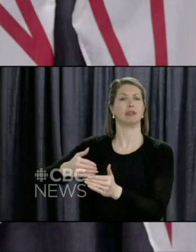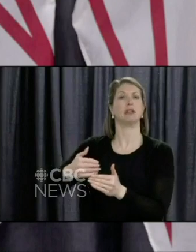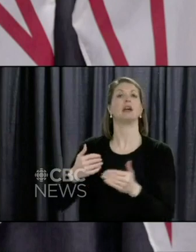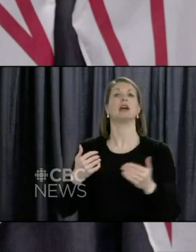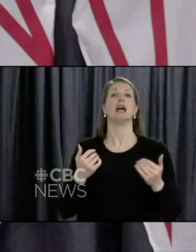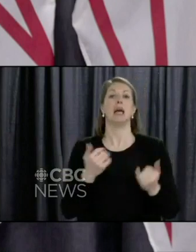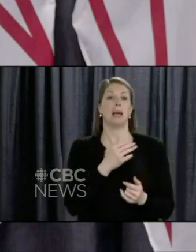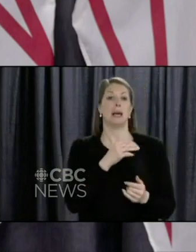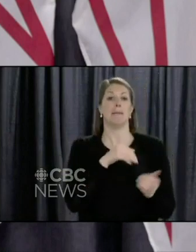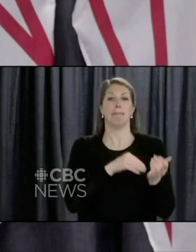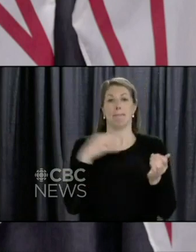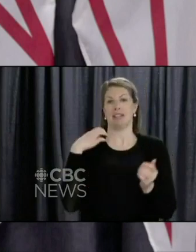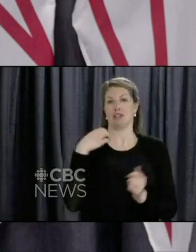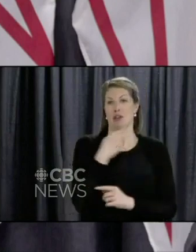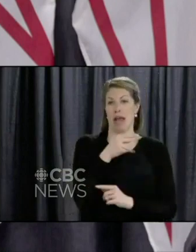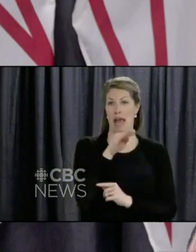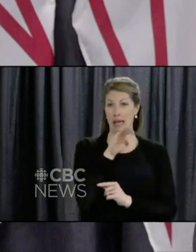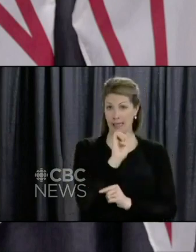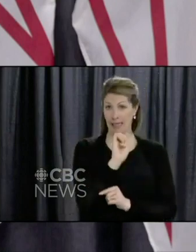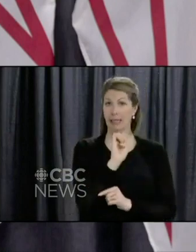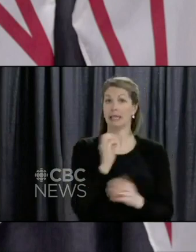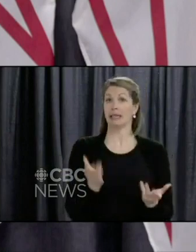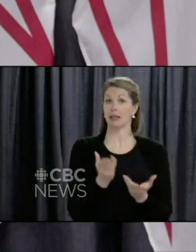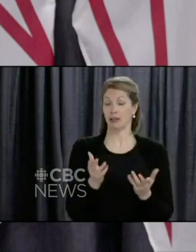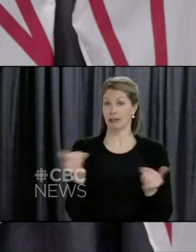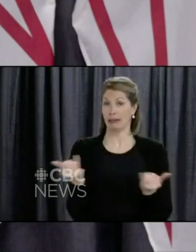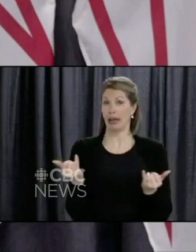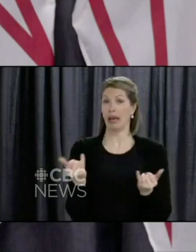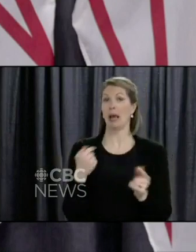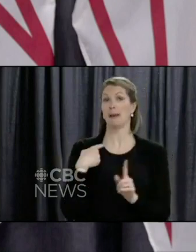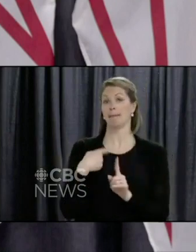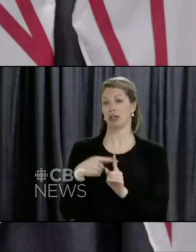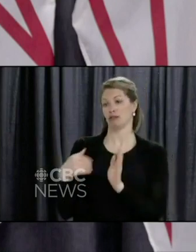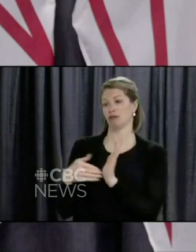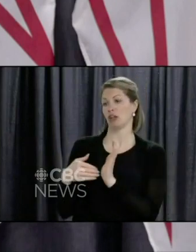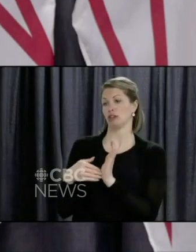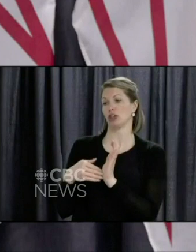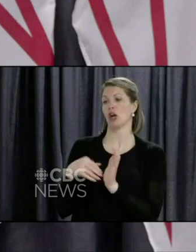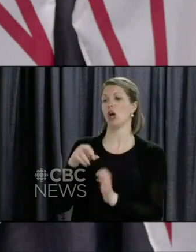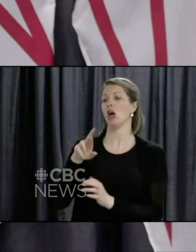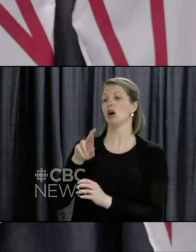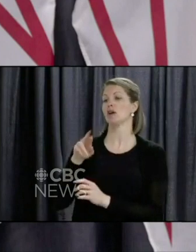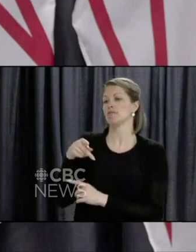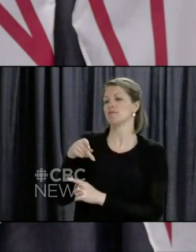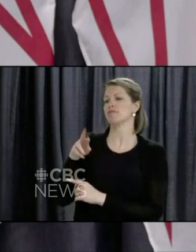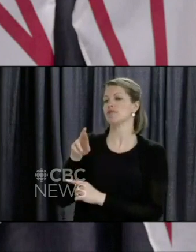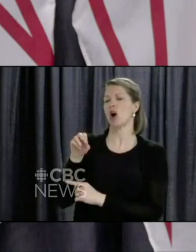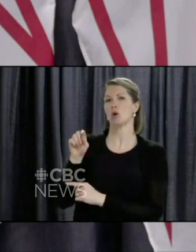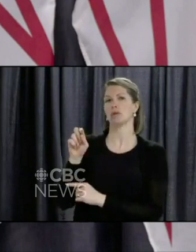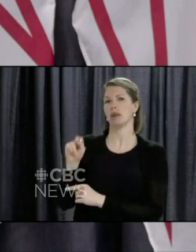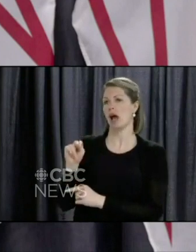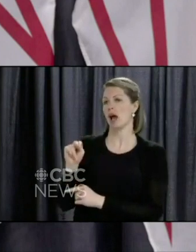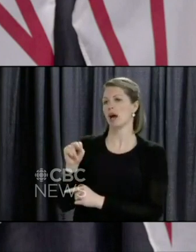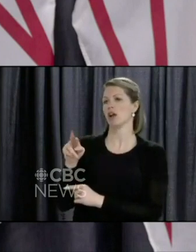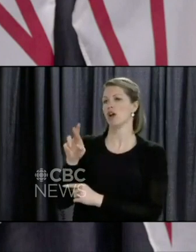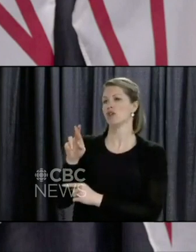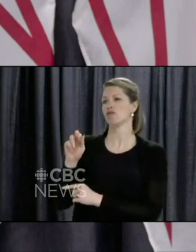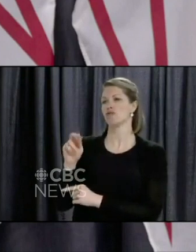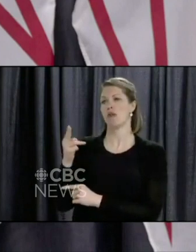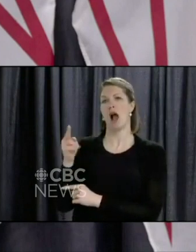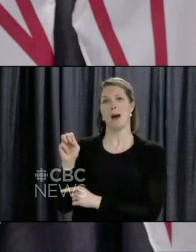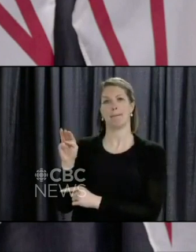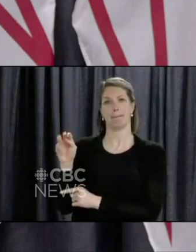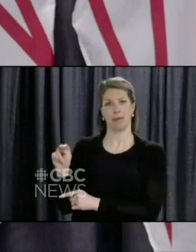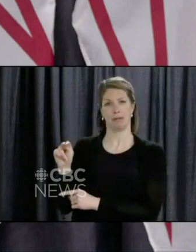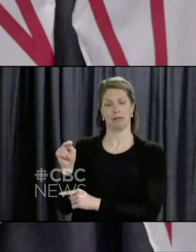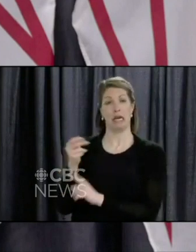Dr. Fitzgerald. This afternoon is Dr. Proton Rahman. He is a clinical scientist at Eastern Health and a professor of medicine